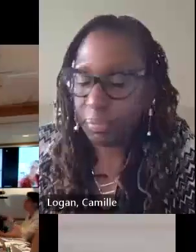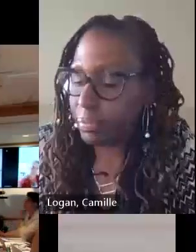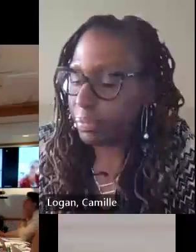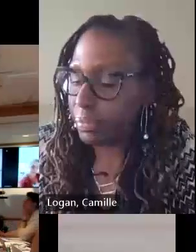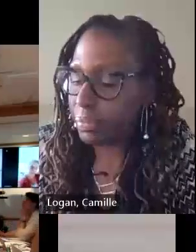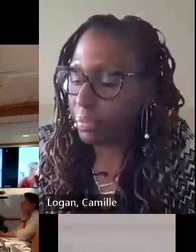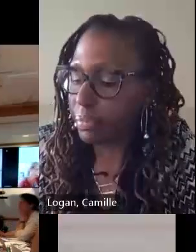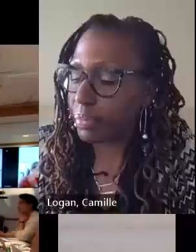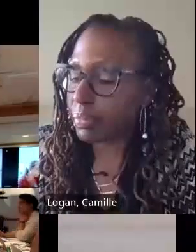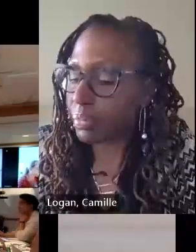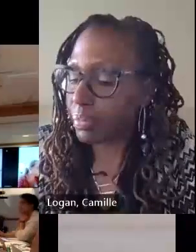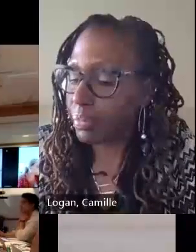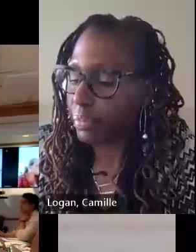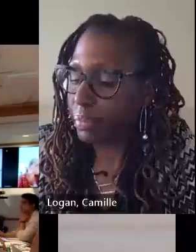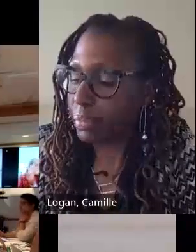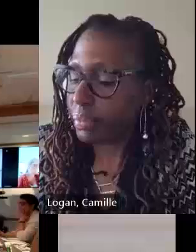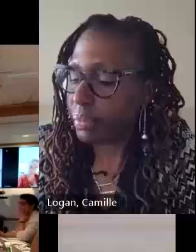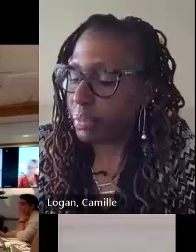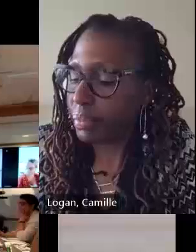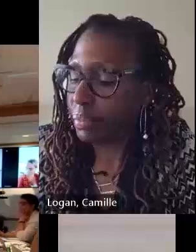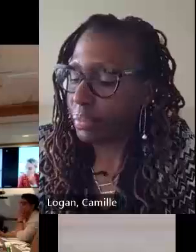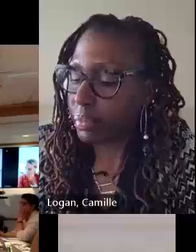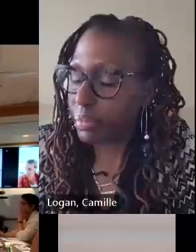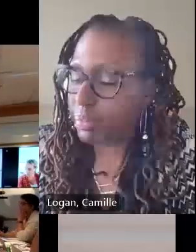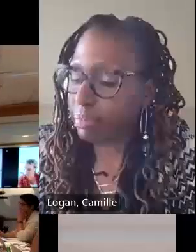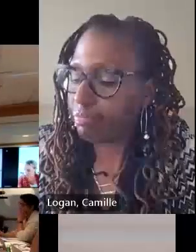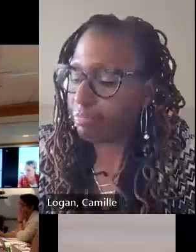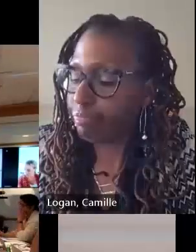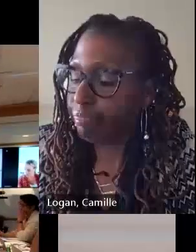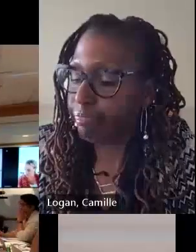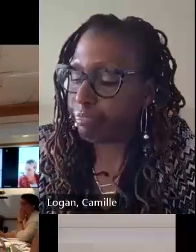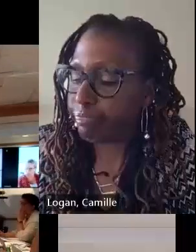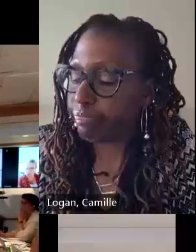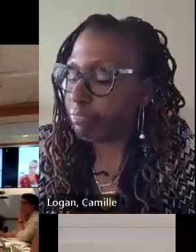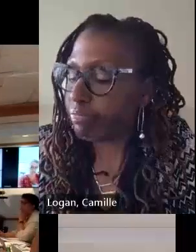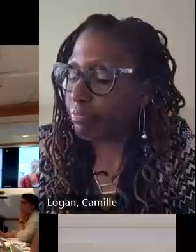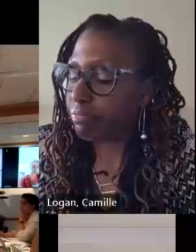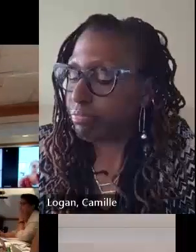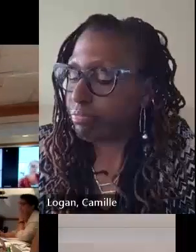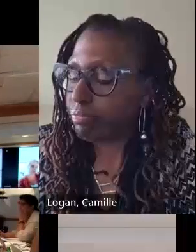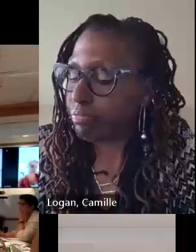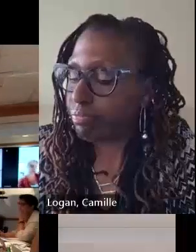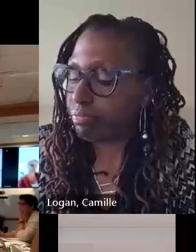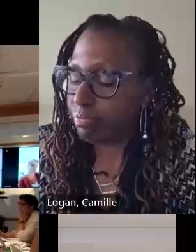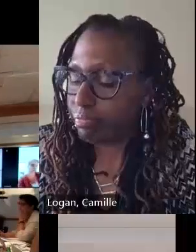But at some point, I think the ministry will look at it. People, how many this much grant are you actually using it?